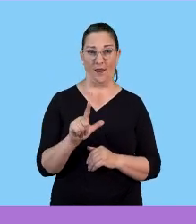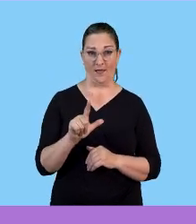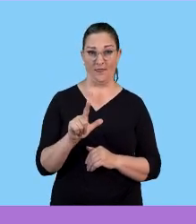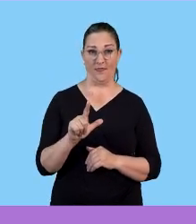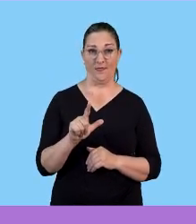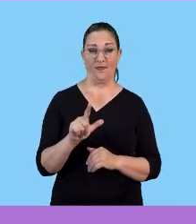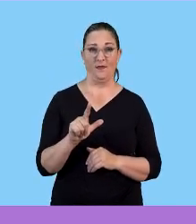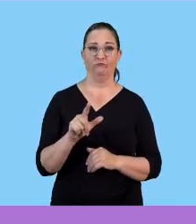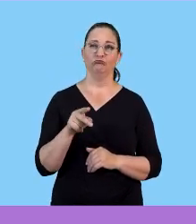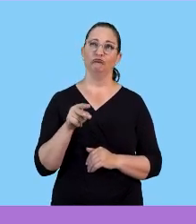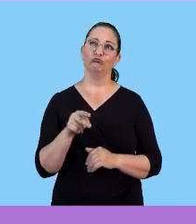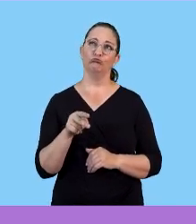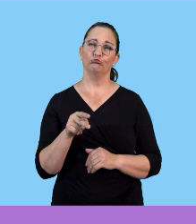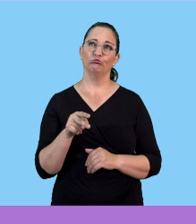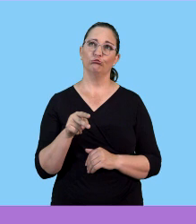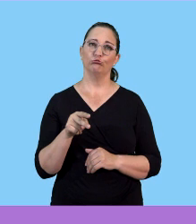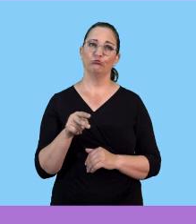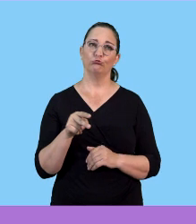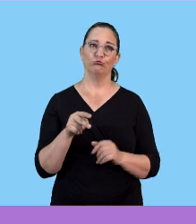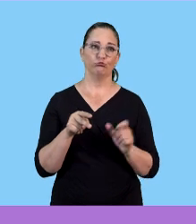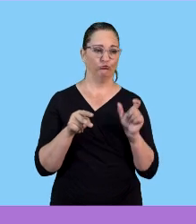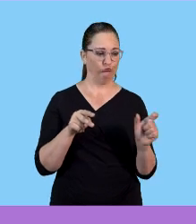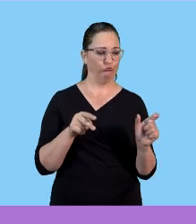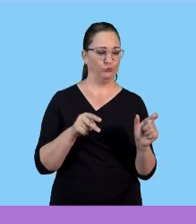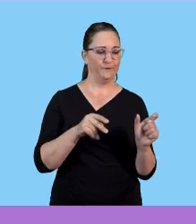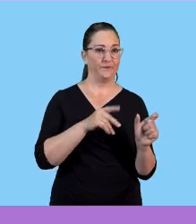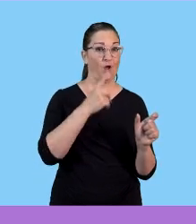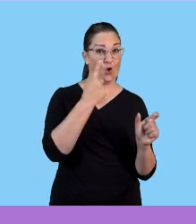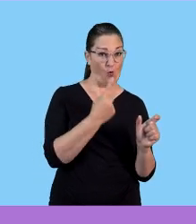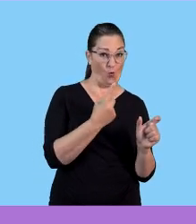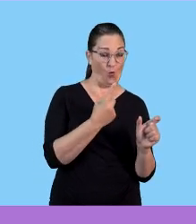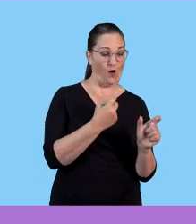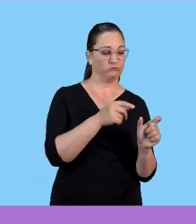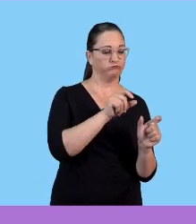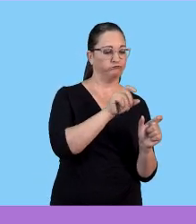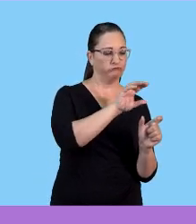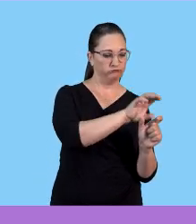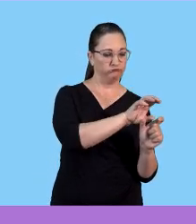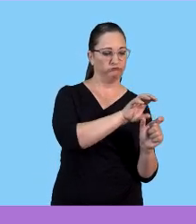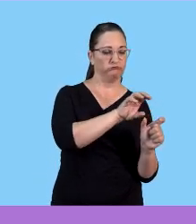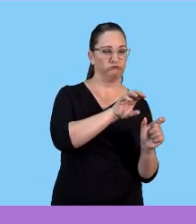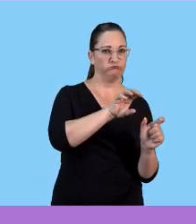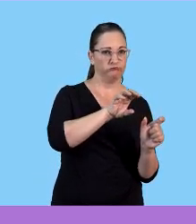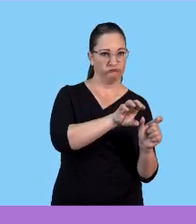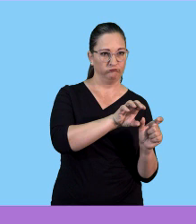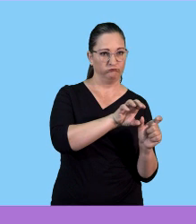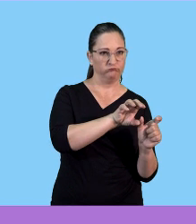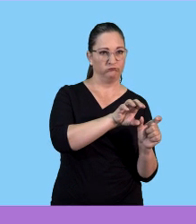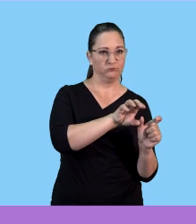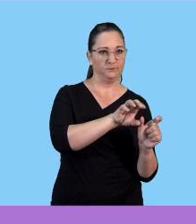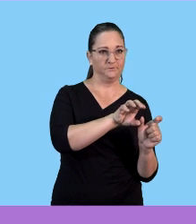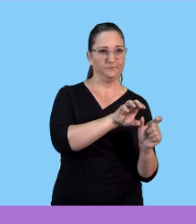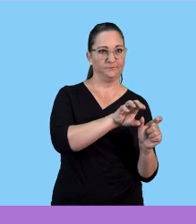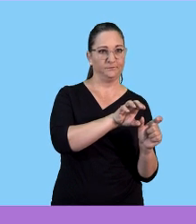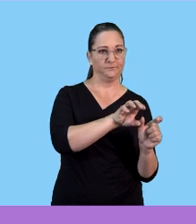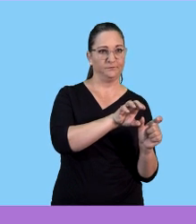of 10 here is going to fit across here. So let's say that's one part of 10. Let's say it takes up